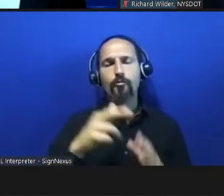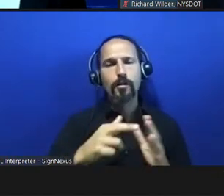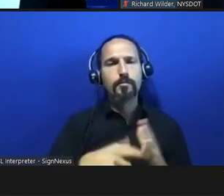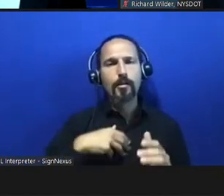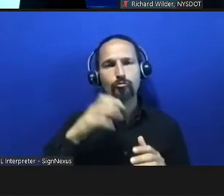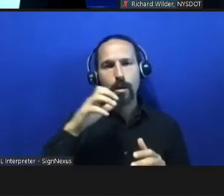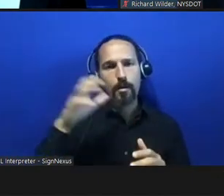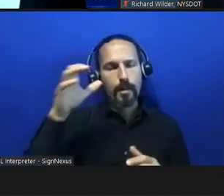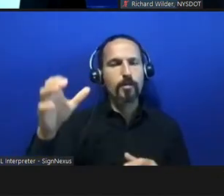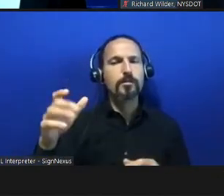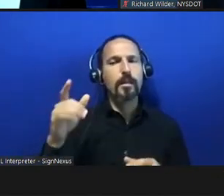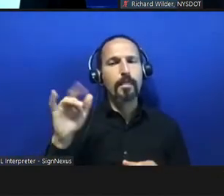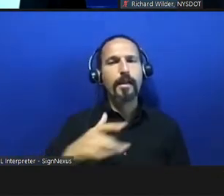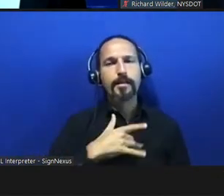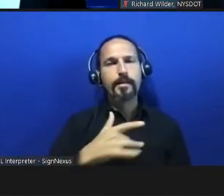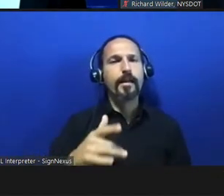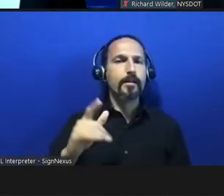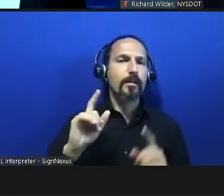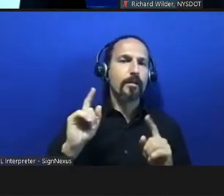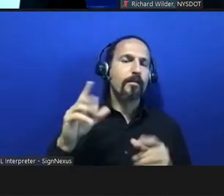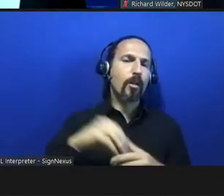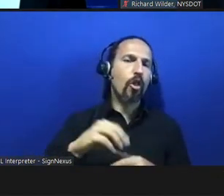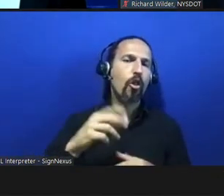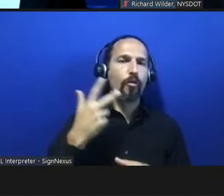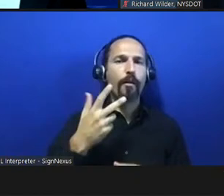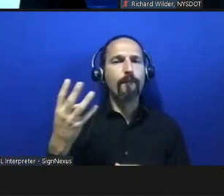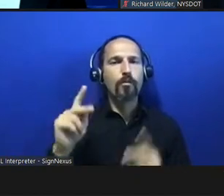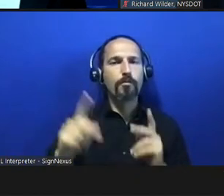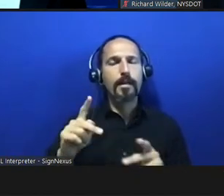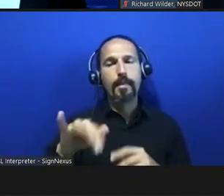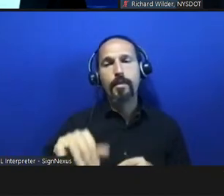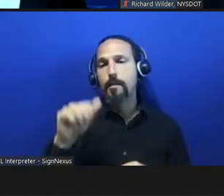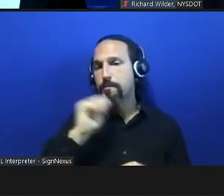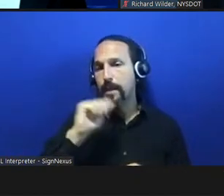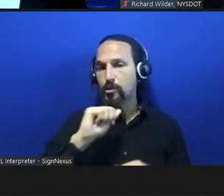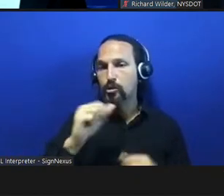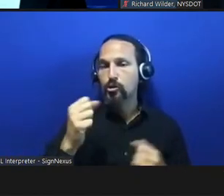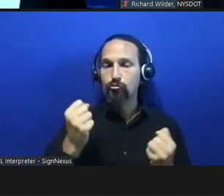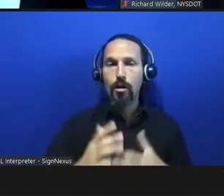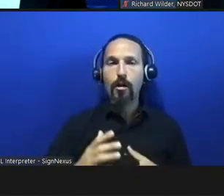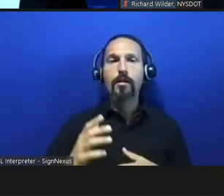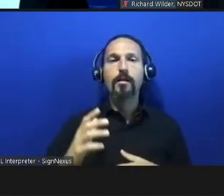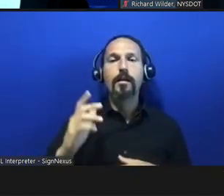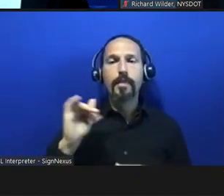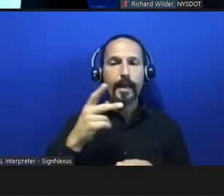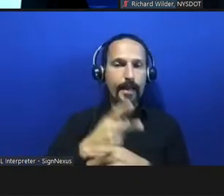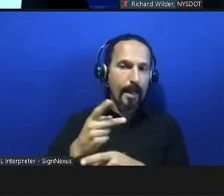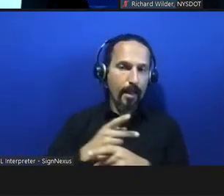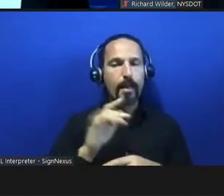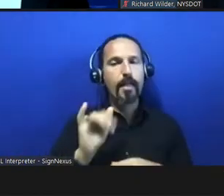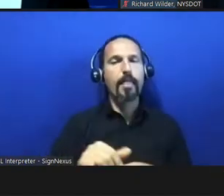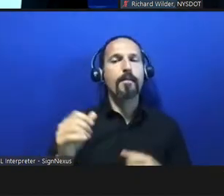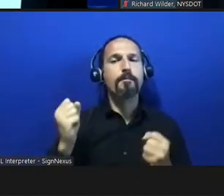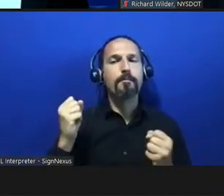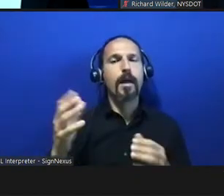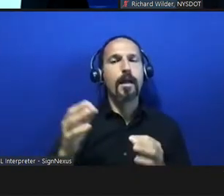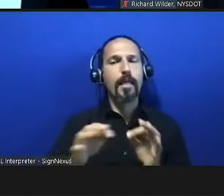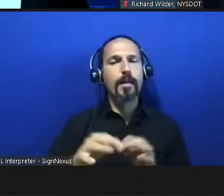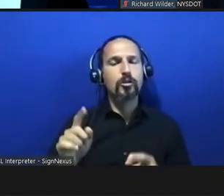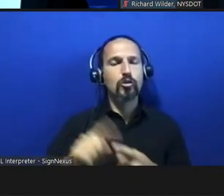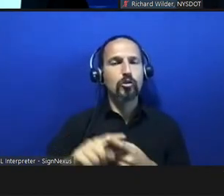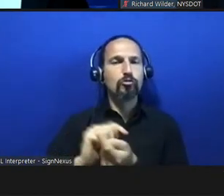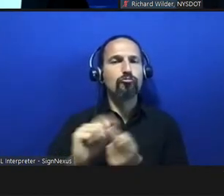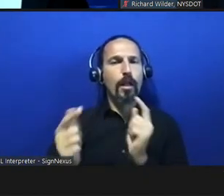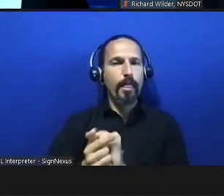grandparents and these trips tend to include three to four people the patient driver main caretaker and a bilingual family member to help translate